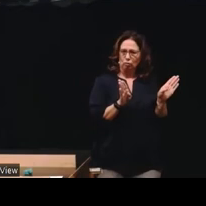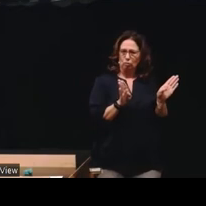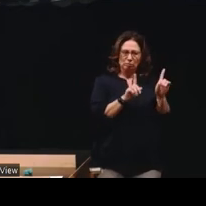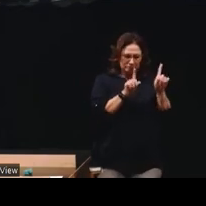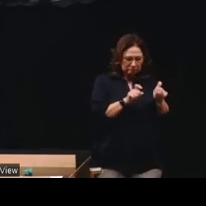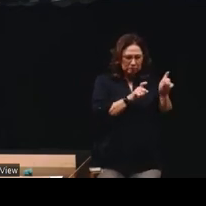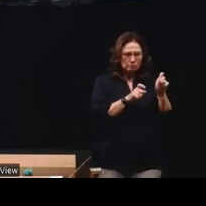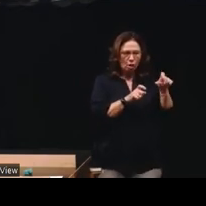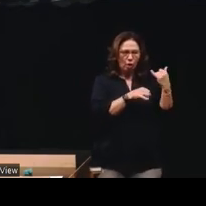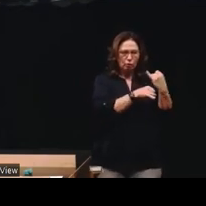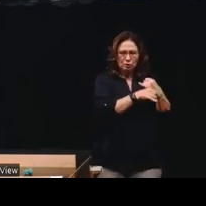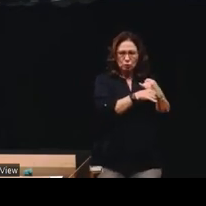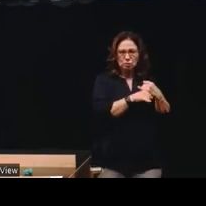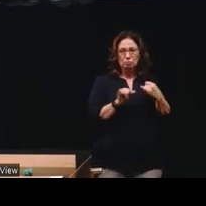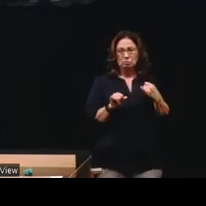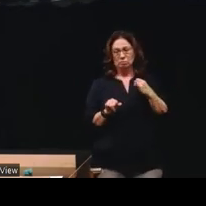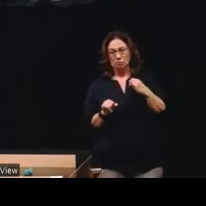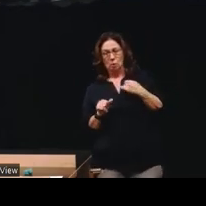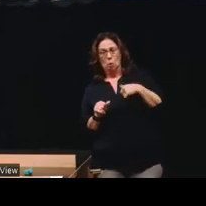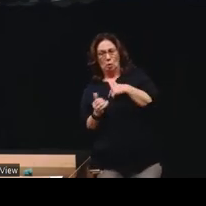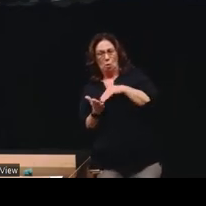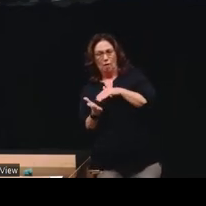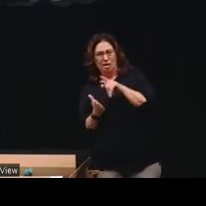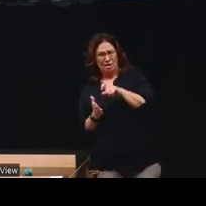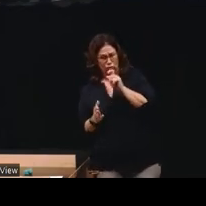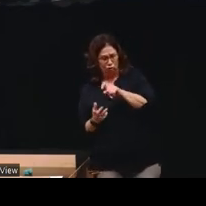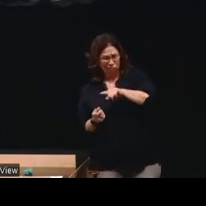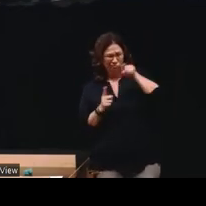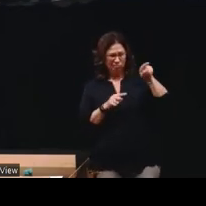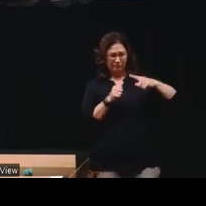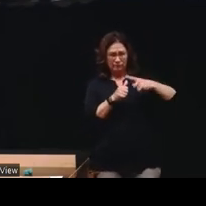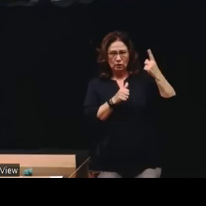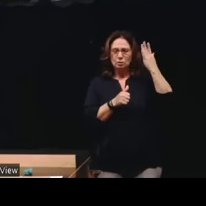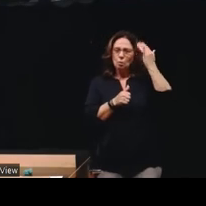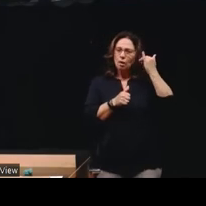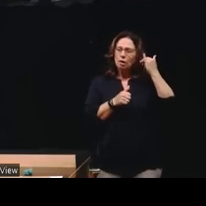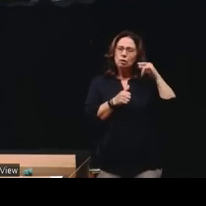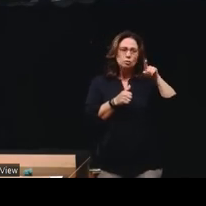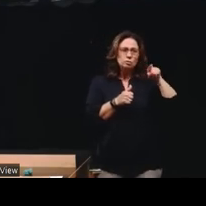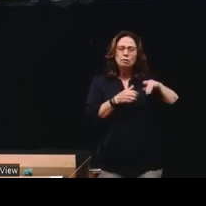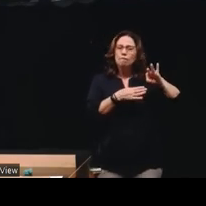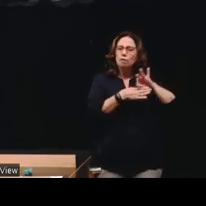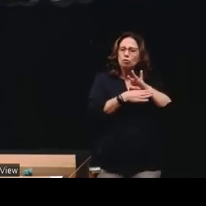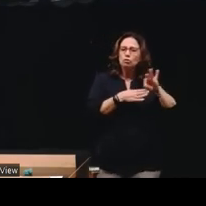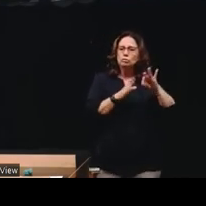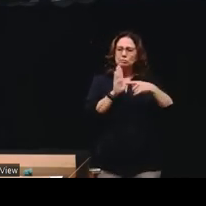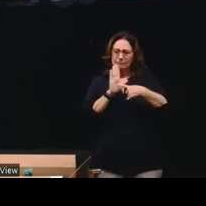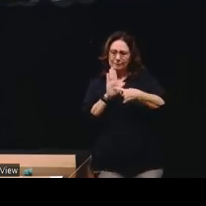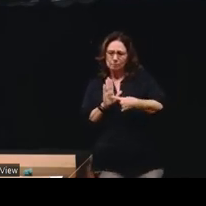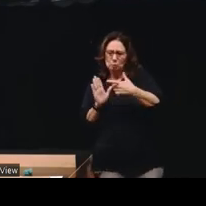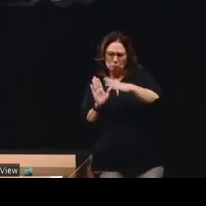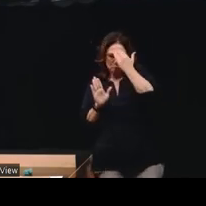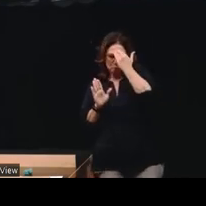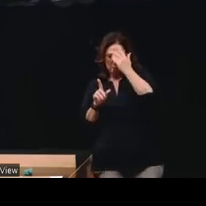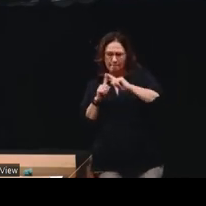different institution, we question, should that happen first? Really, because it's this notion, maybe they have a functional sign or symptom, but is someone thinking